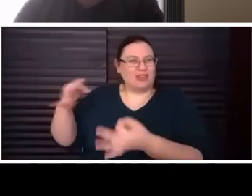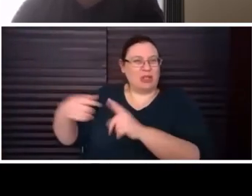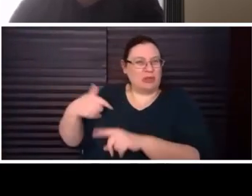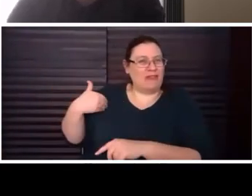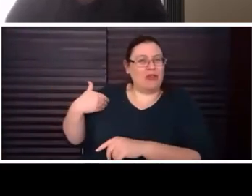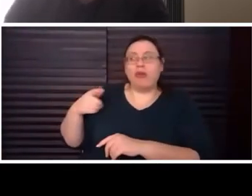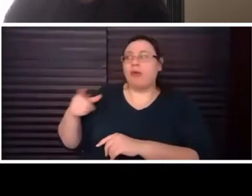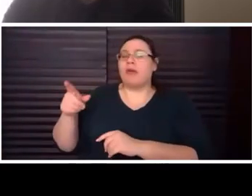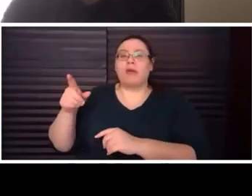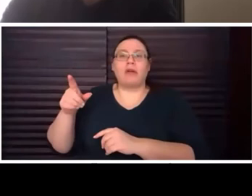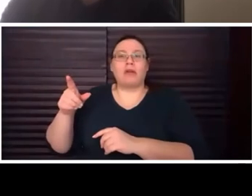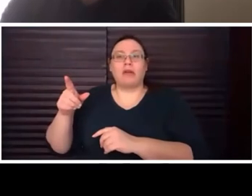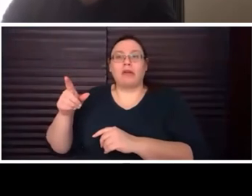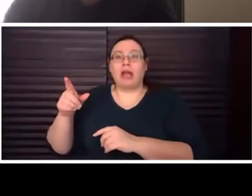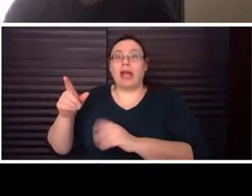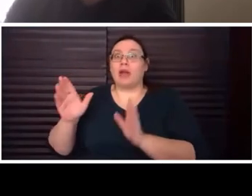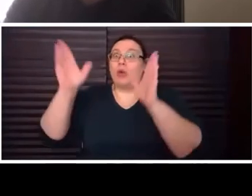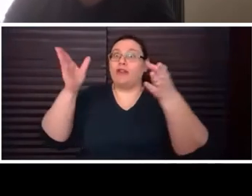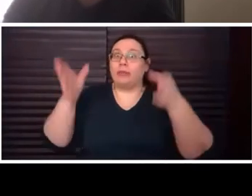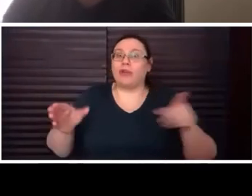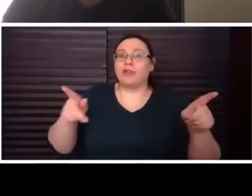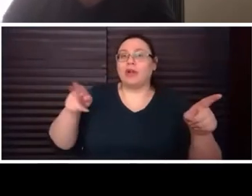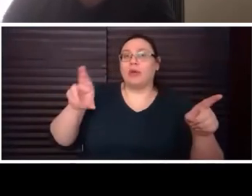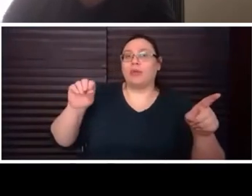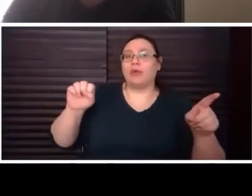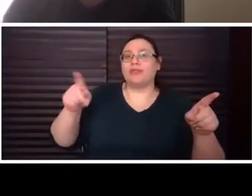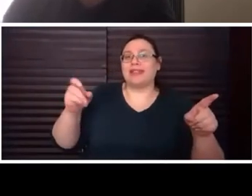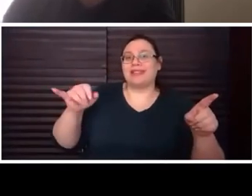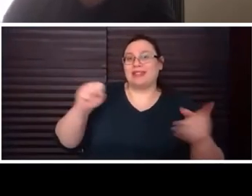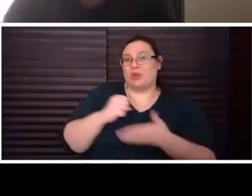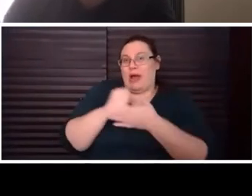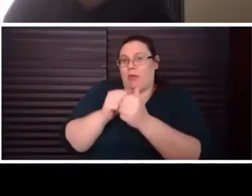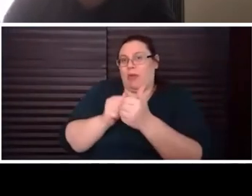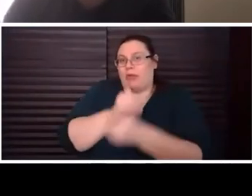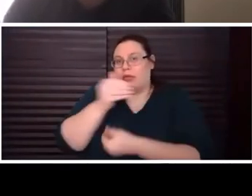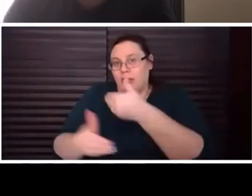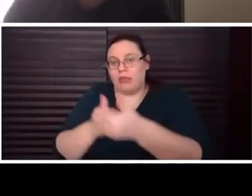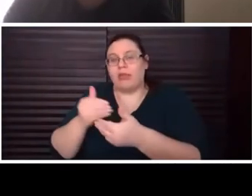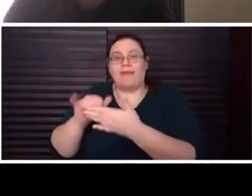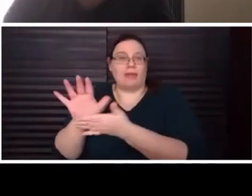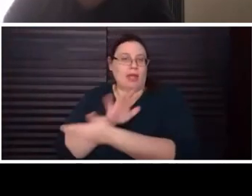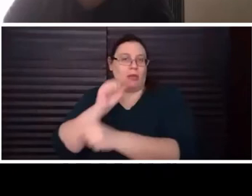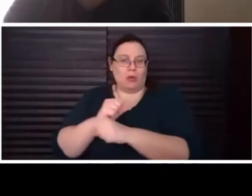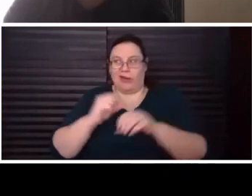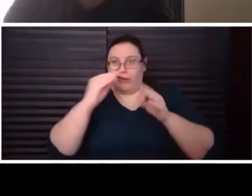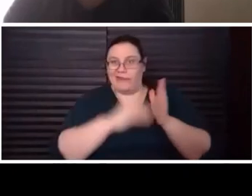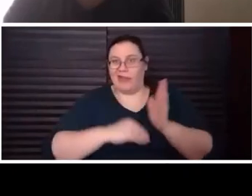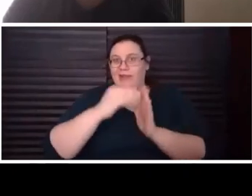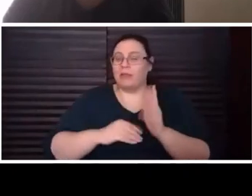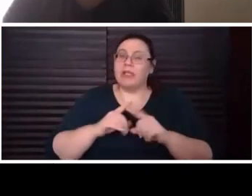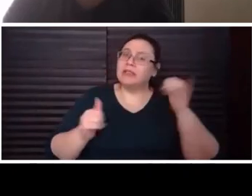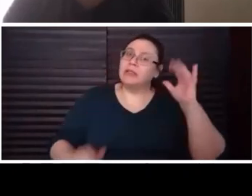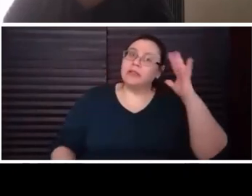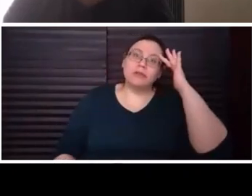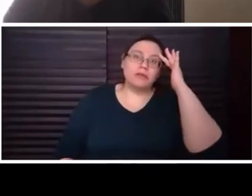she had an amazing prosthetist helping her through the process of that paperwork. But it's still, it's